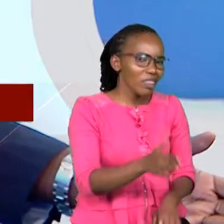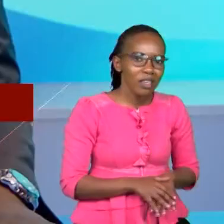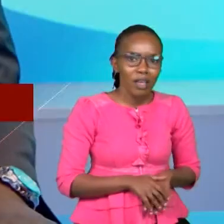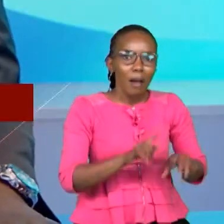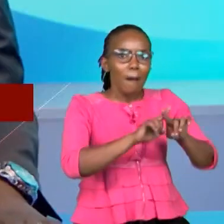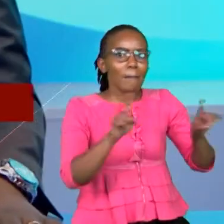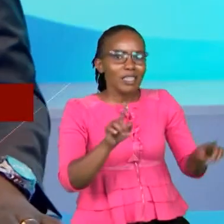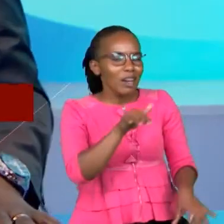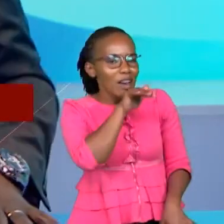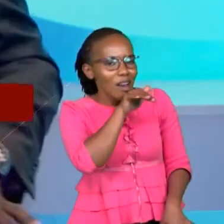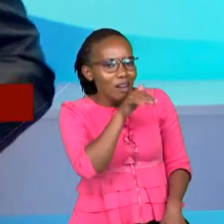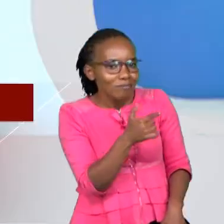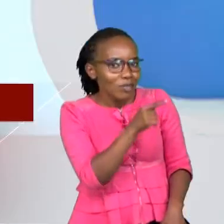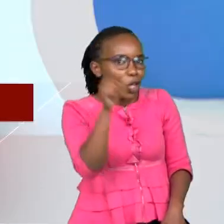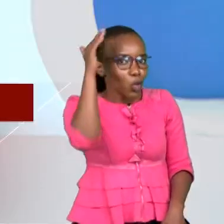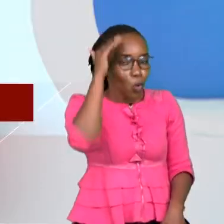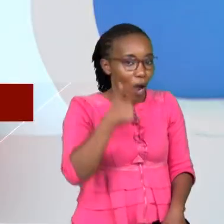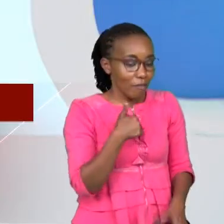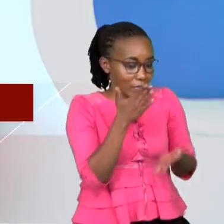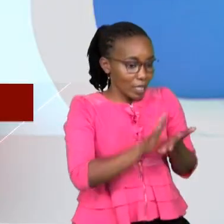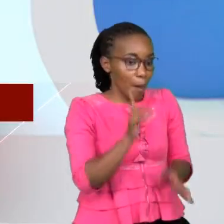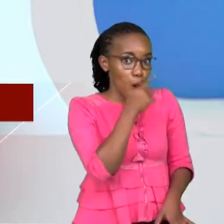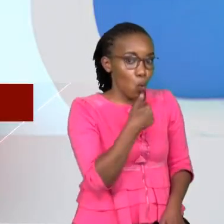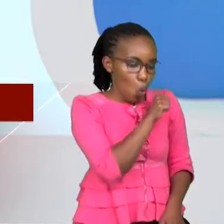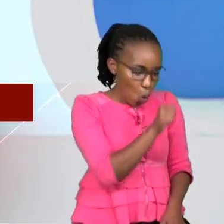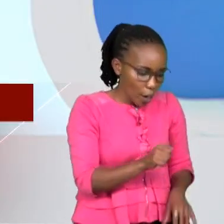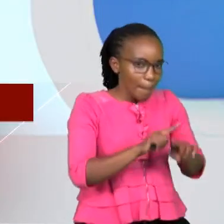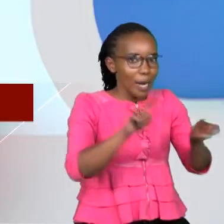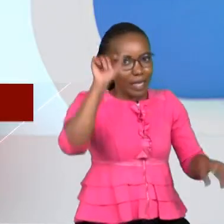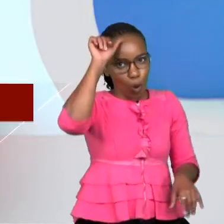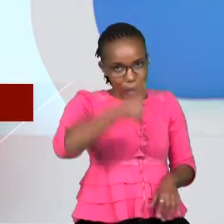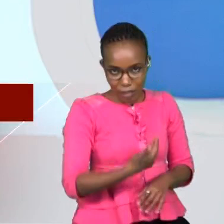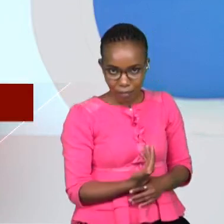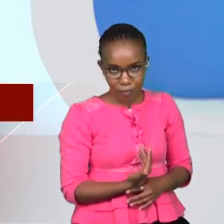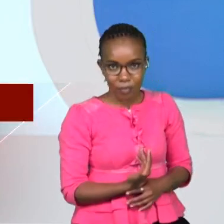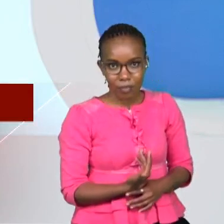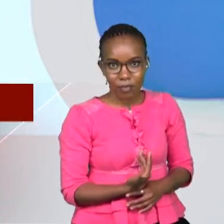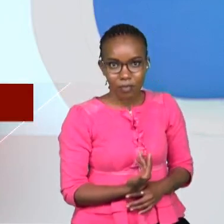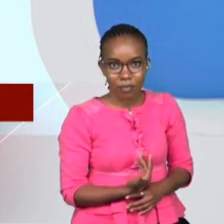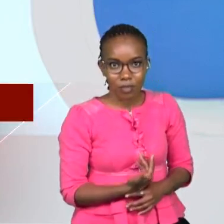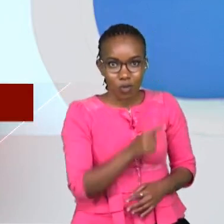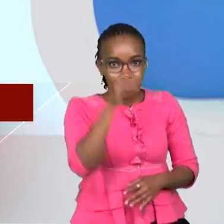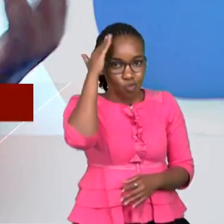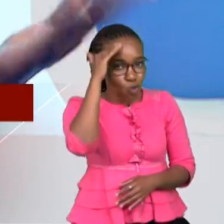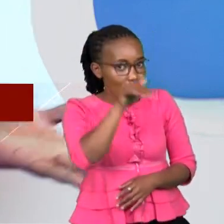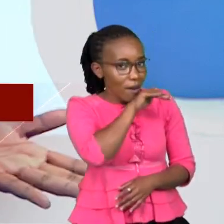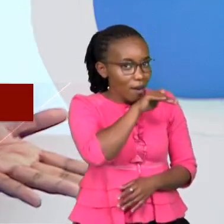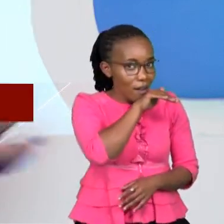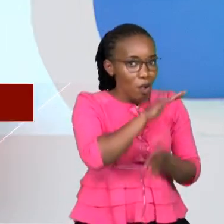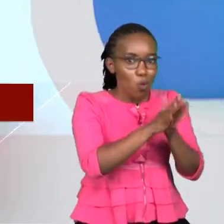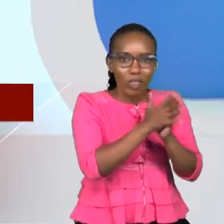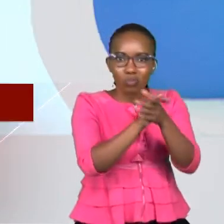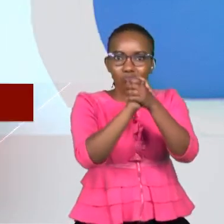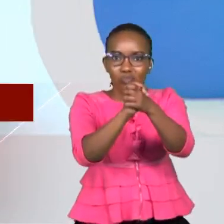at least, you know, there are people who are old, but they are wiser with, mm, age, like the old wine. Mm. You know, like Raila, without the